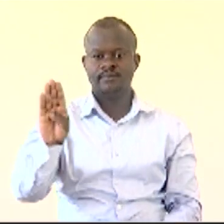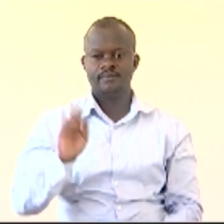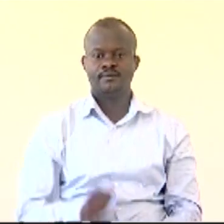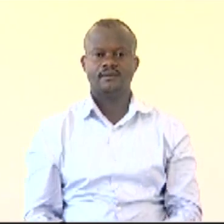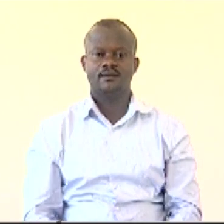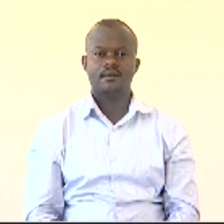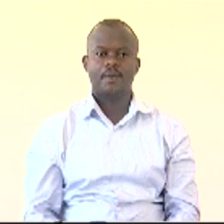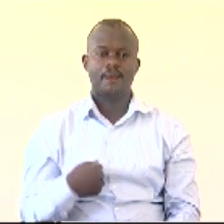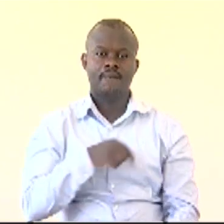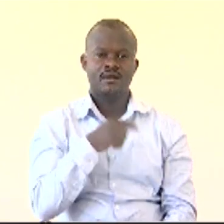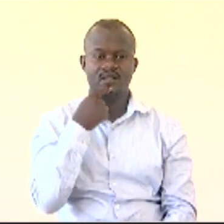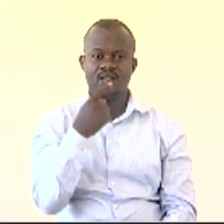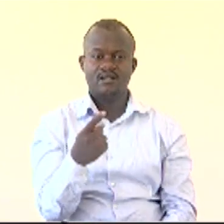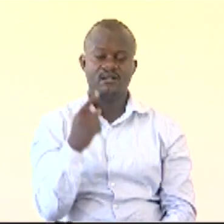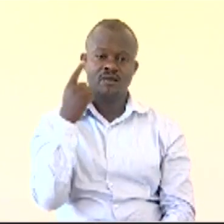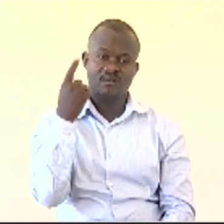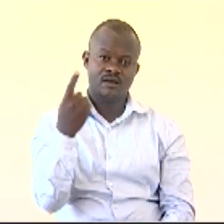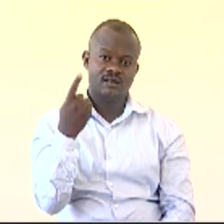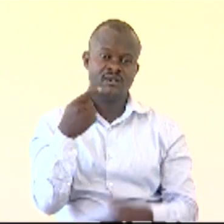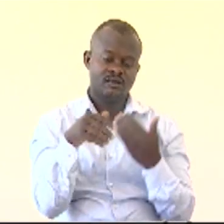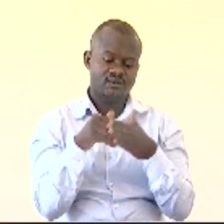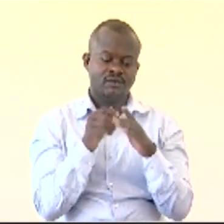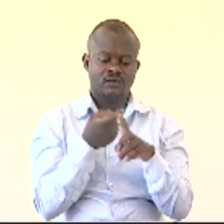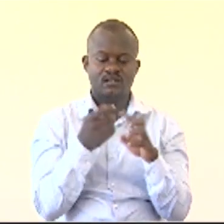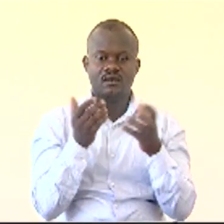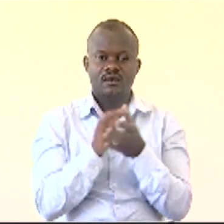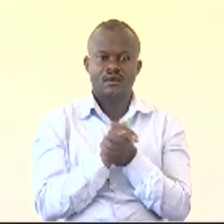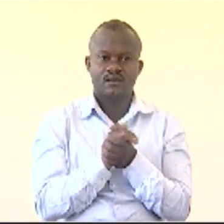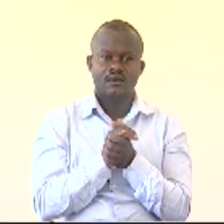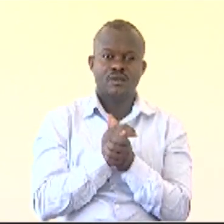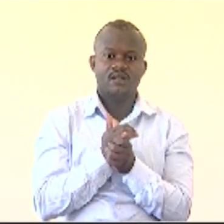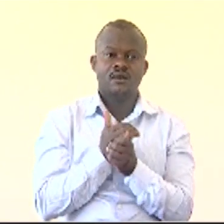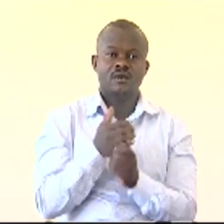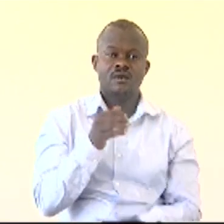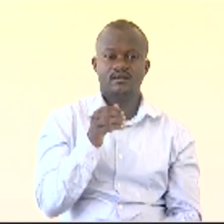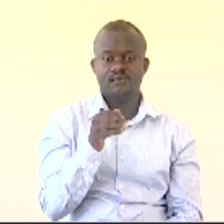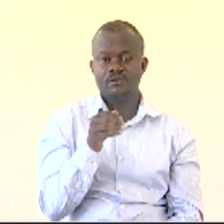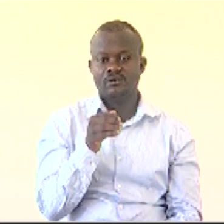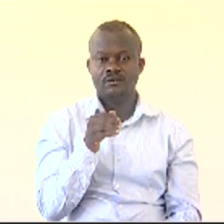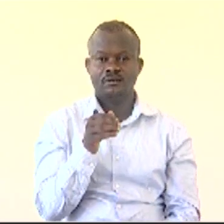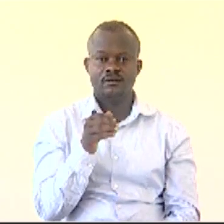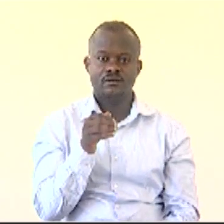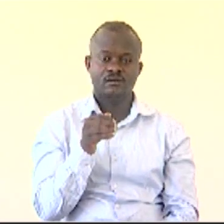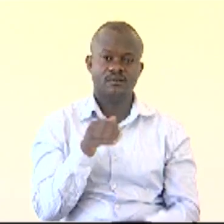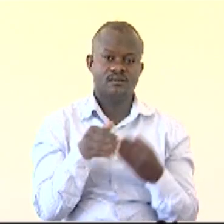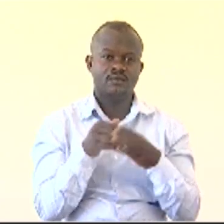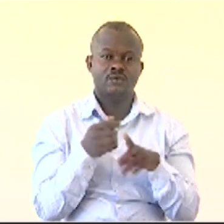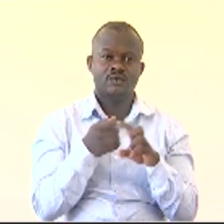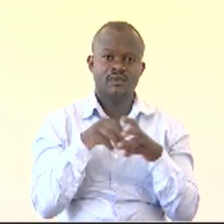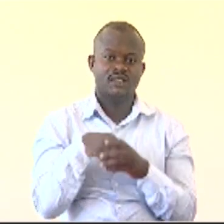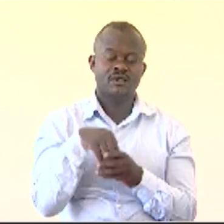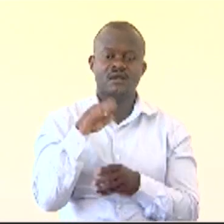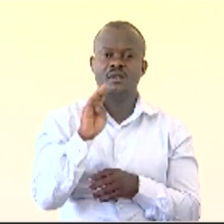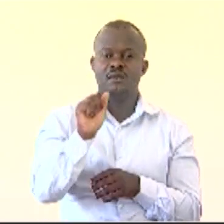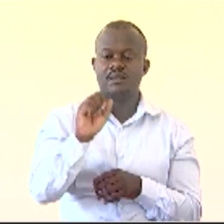We said one of these is caused by Mycobacterium tuberculosis. It is a bacterial